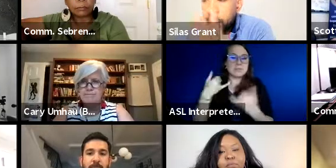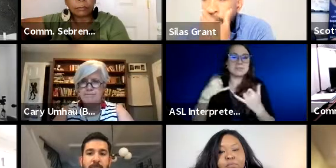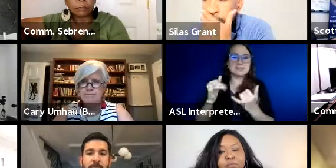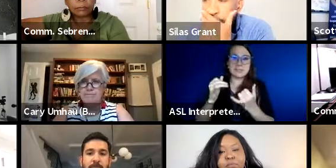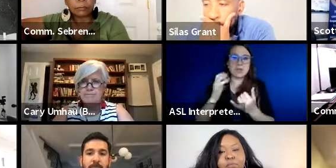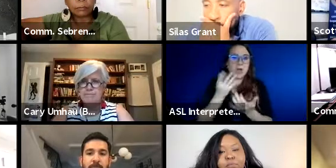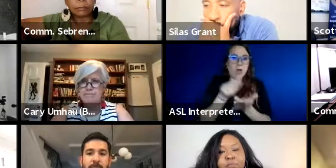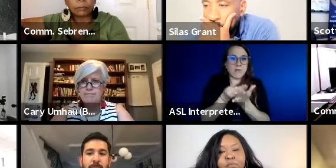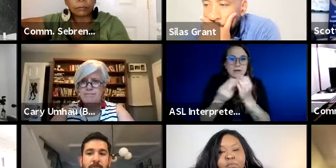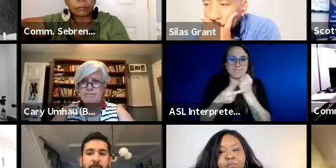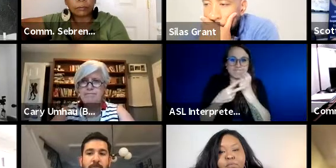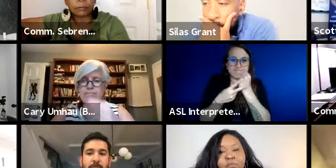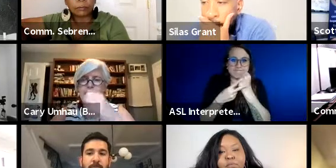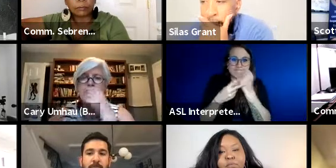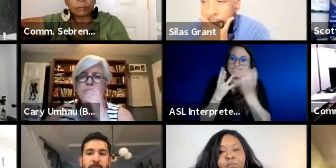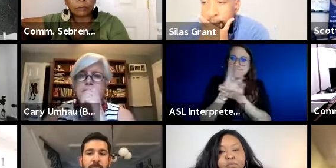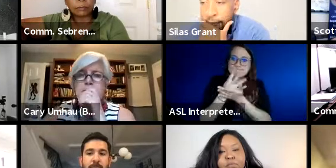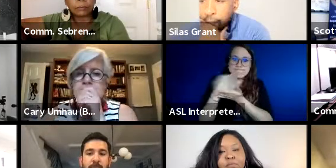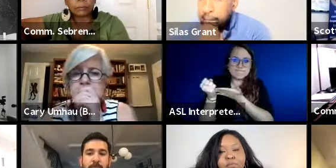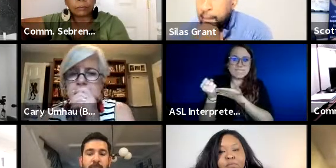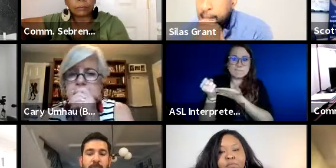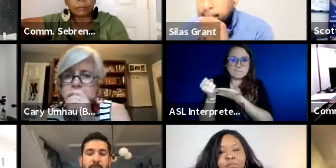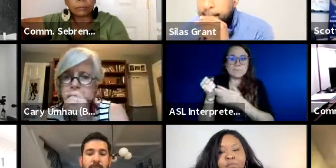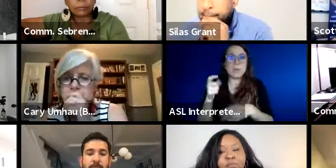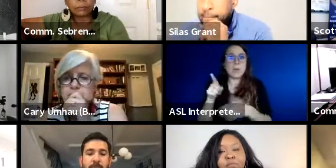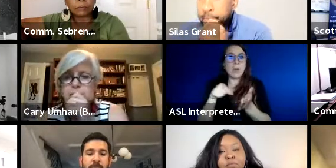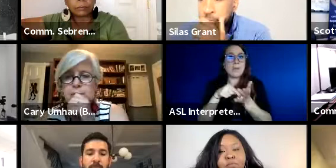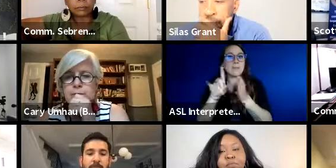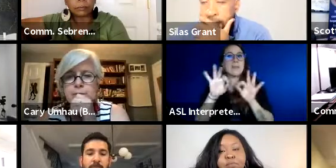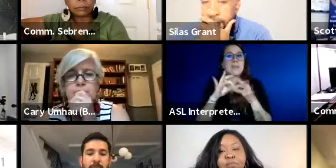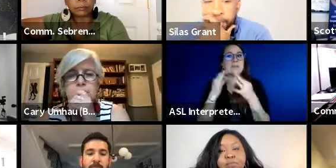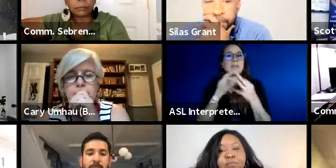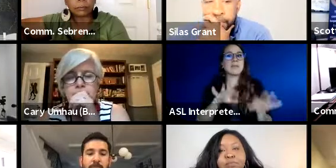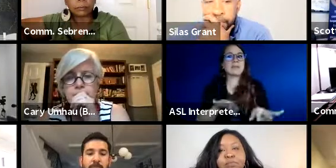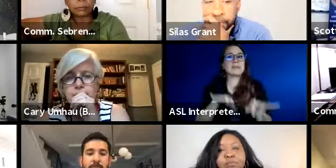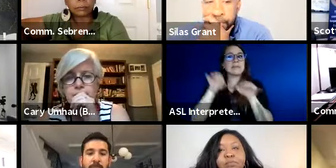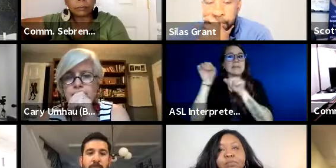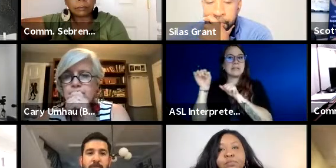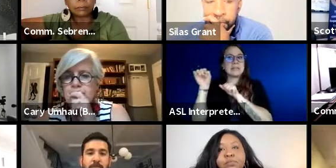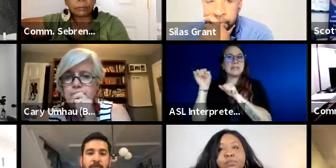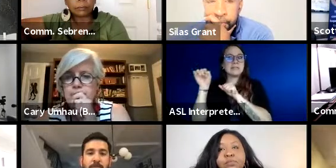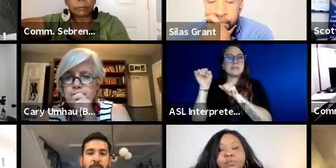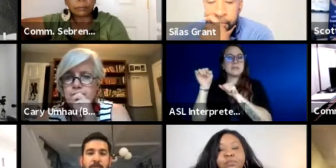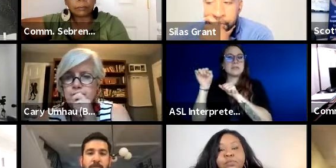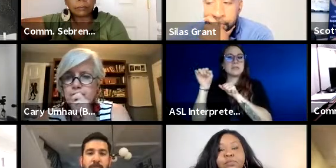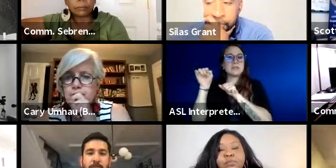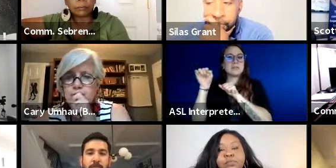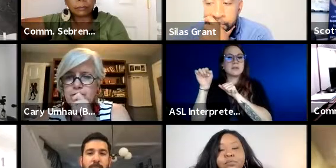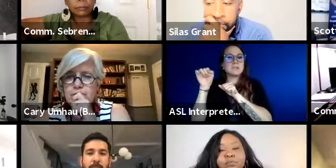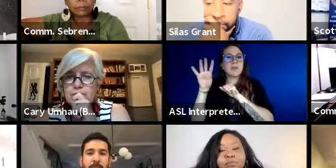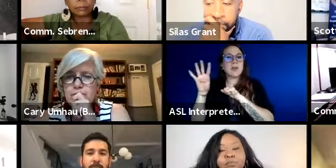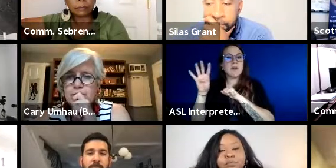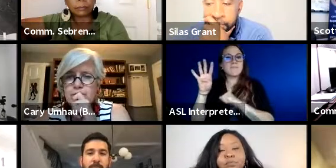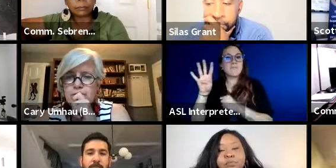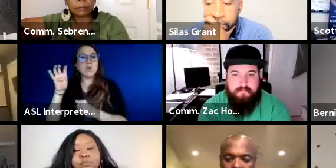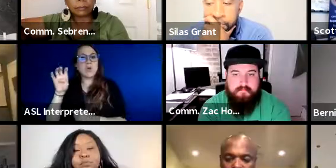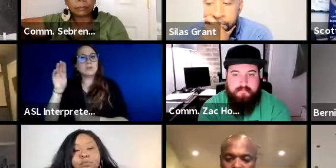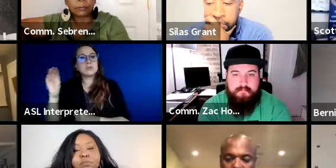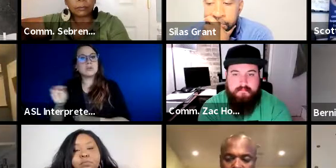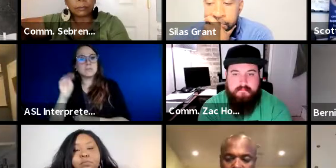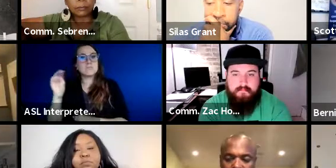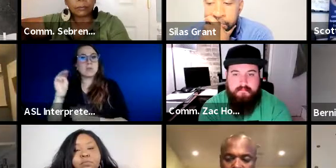fund. So the paid family leave surplus that exists, $400 million